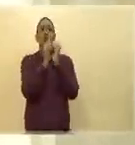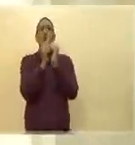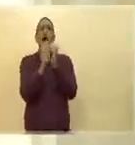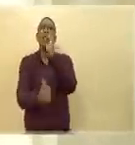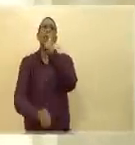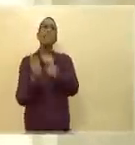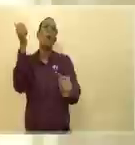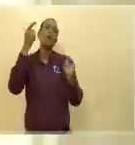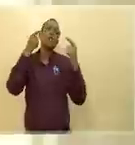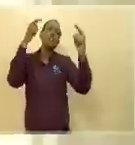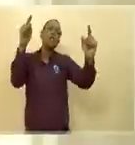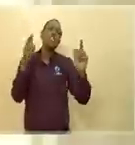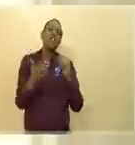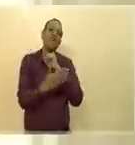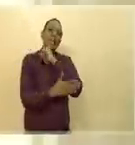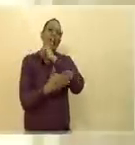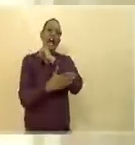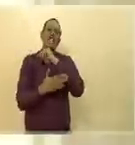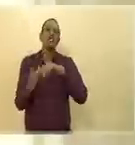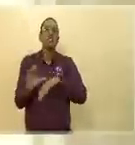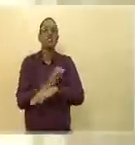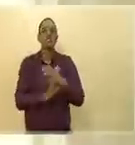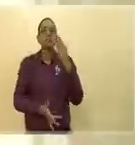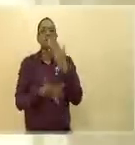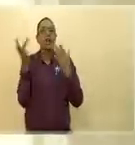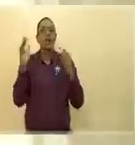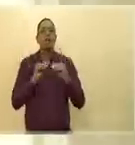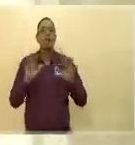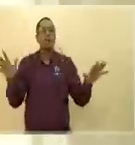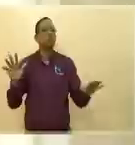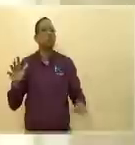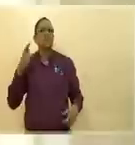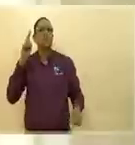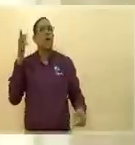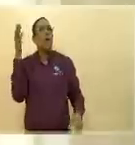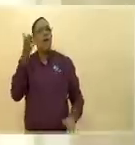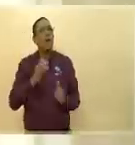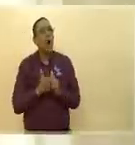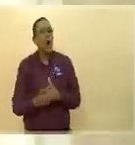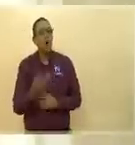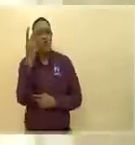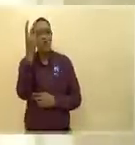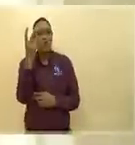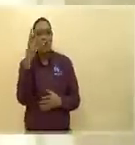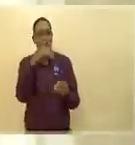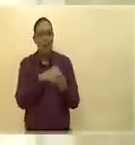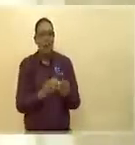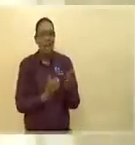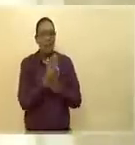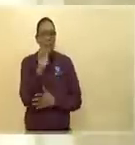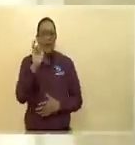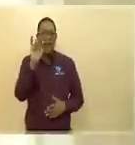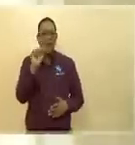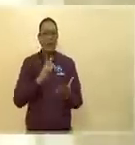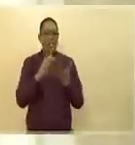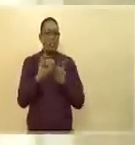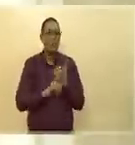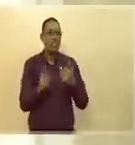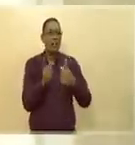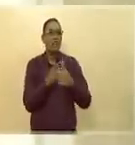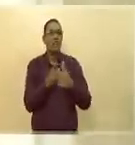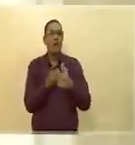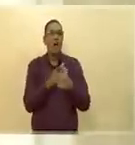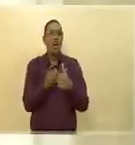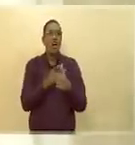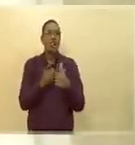most successful national digitization drives. And two of them are embodied by the NIDS project. The first is